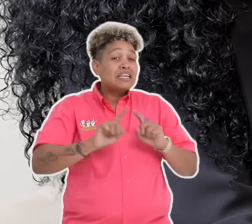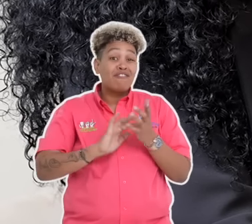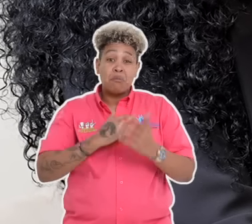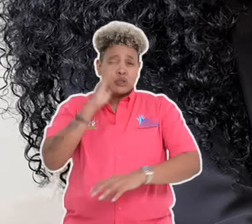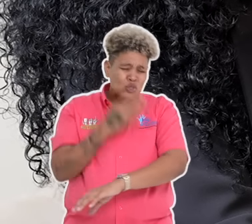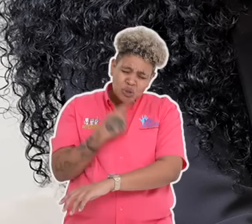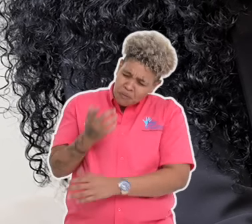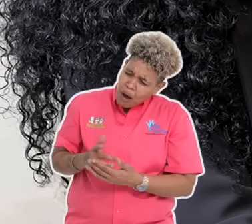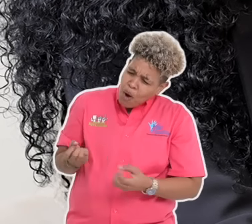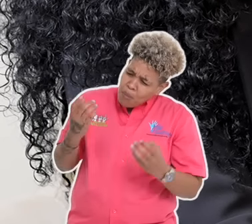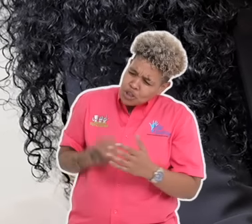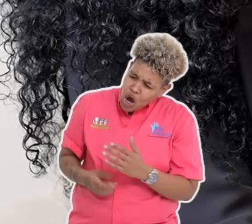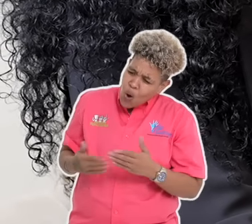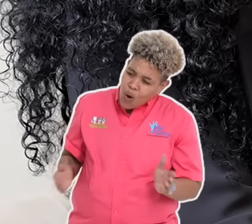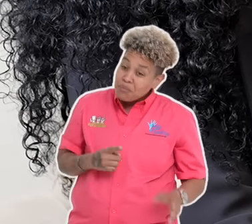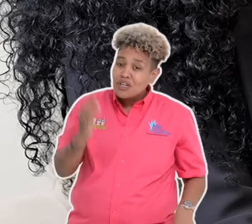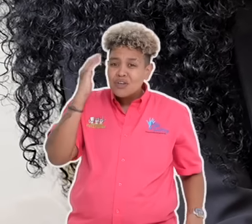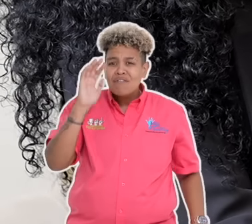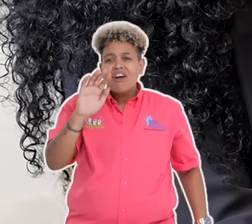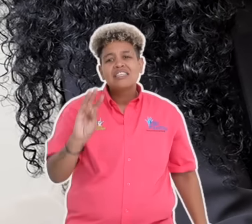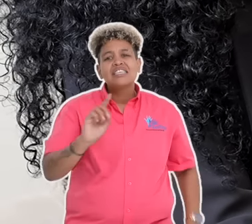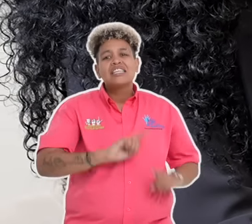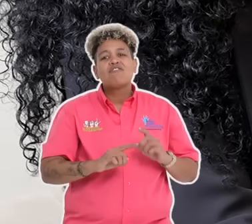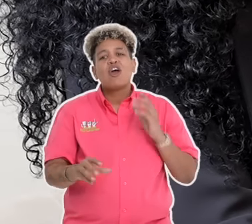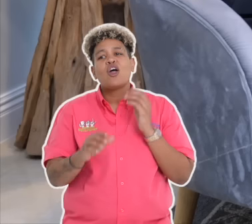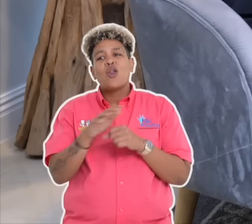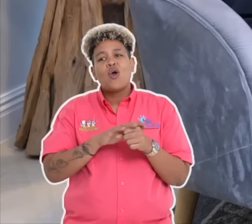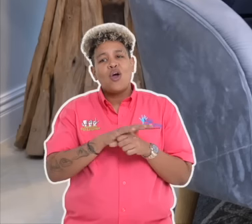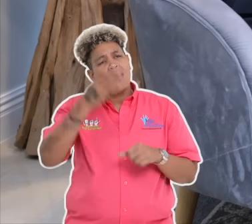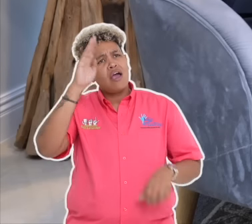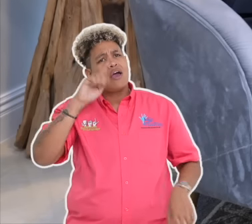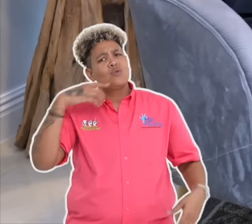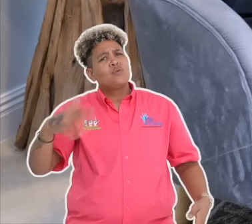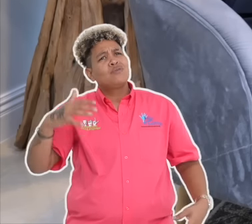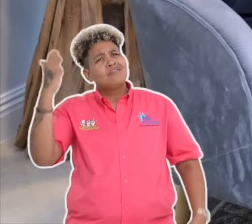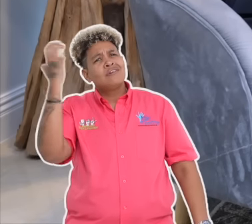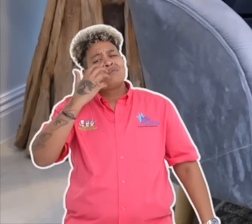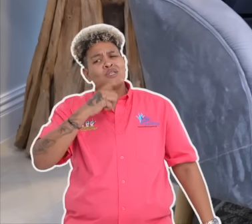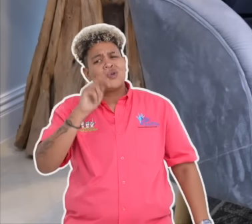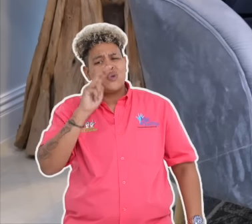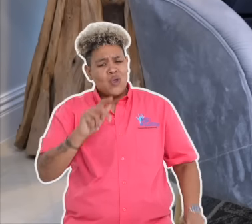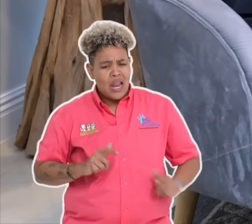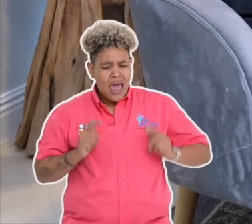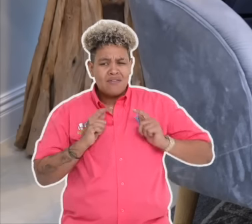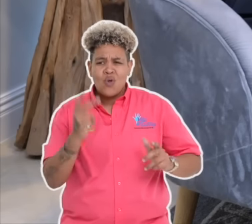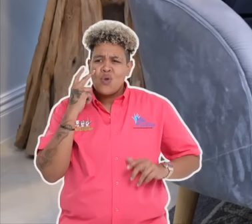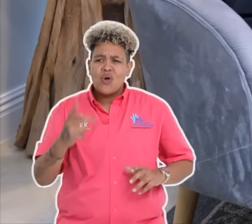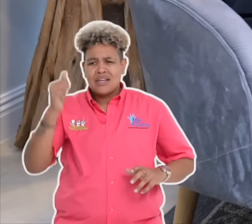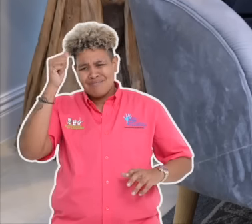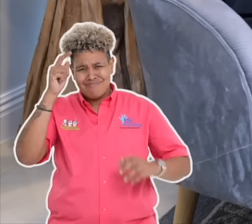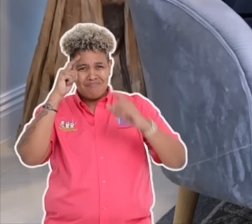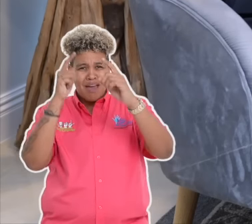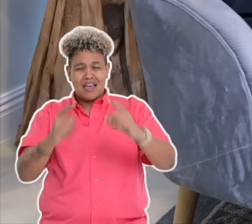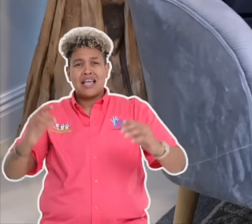46, soon to be 53 locations. God, I'm in the middle of opening additional ones. God is so amazing. When you look at your life, you look at